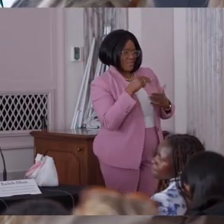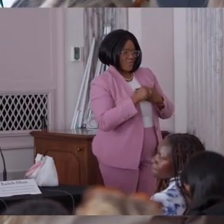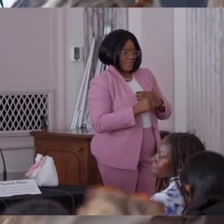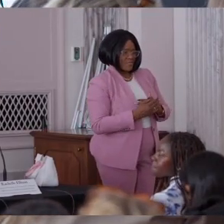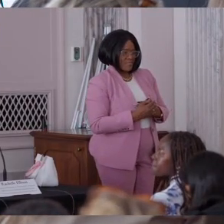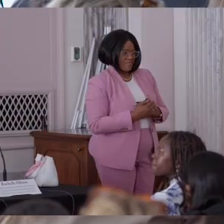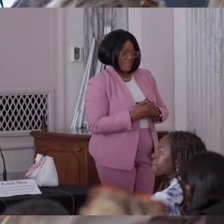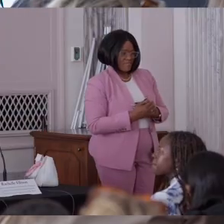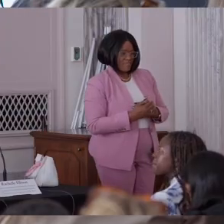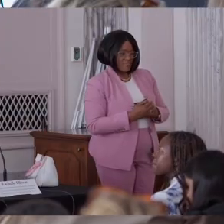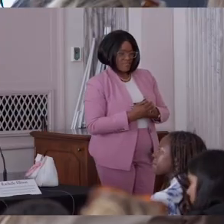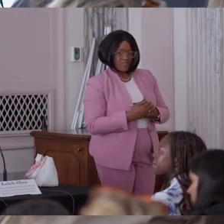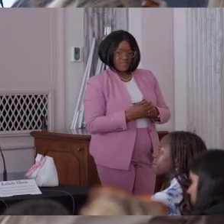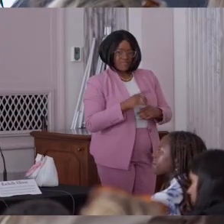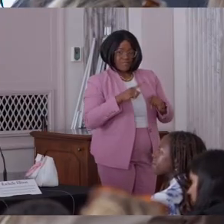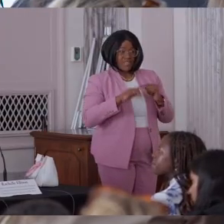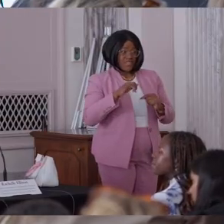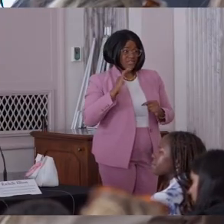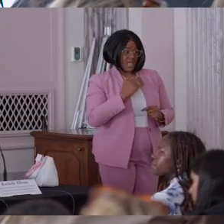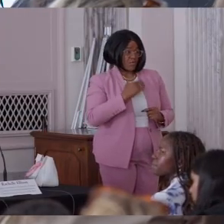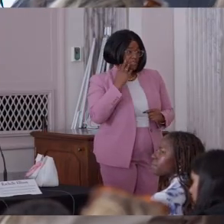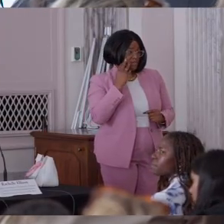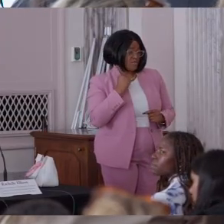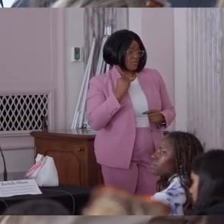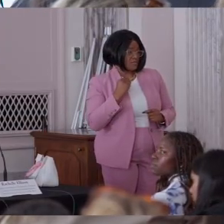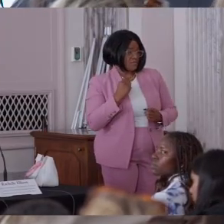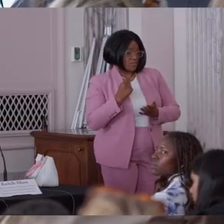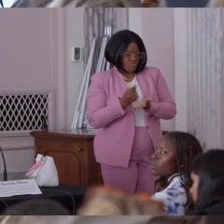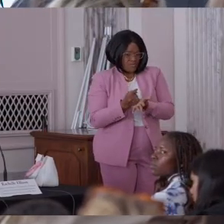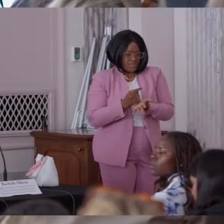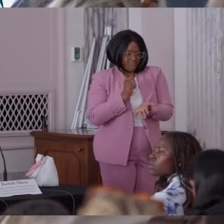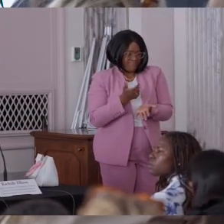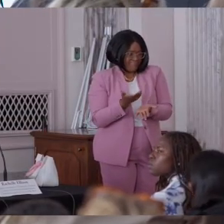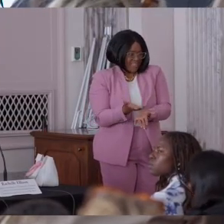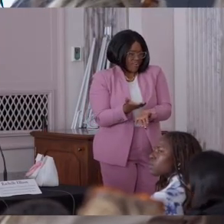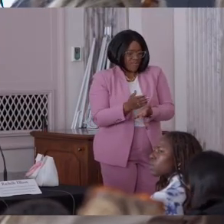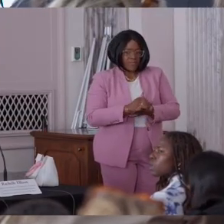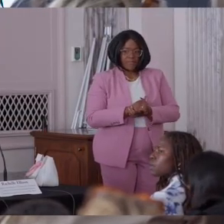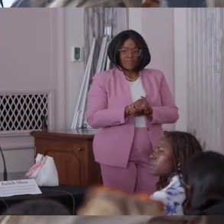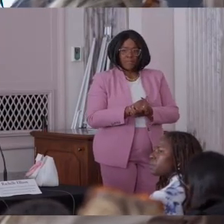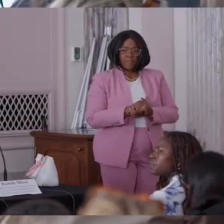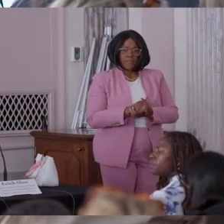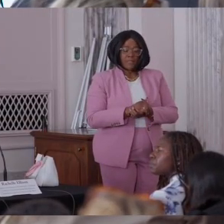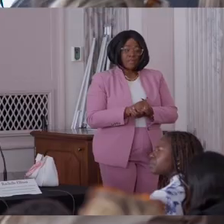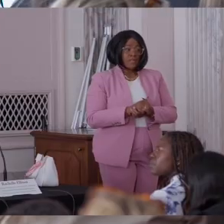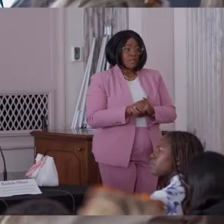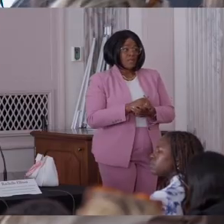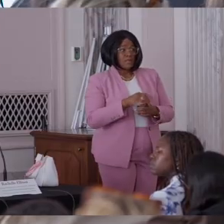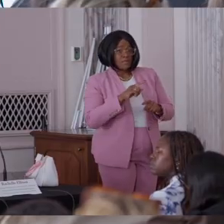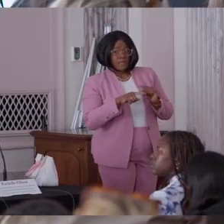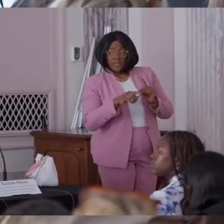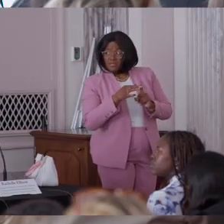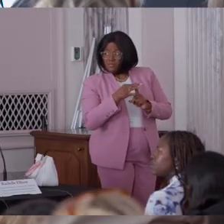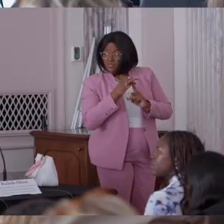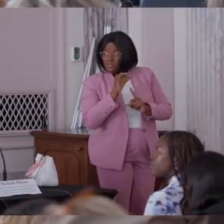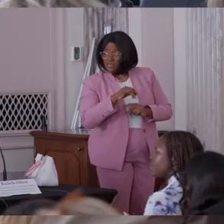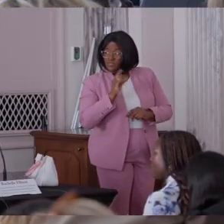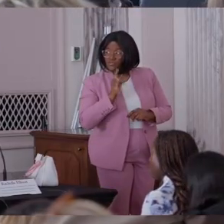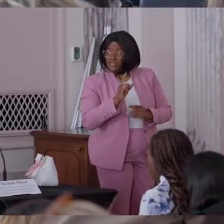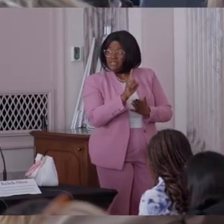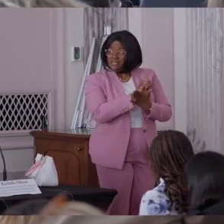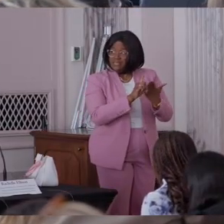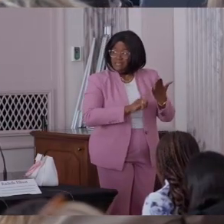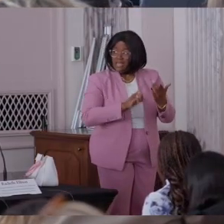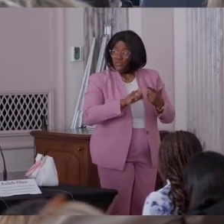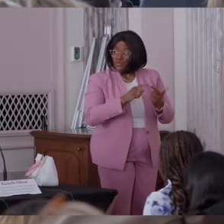everything. That's been our experience. It's also been our experience with, especially with assertive community treatment, because that's designed